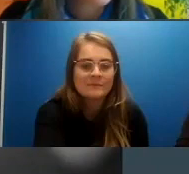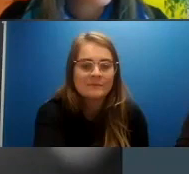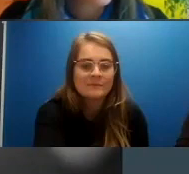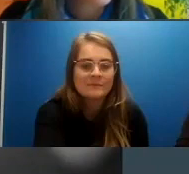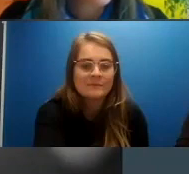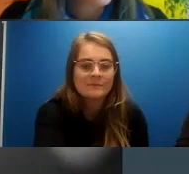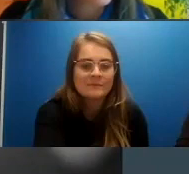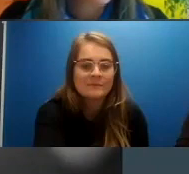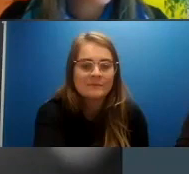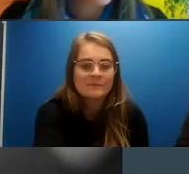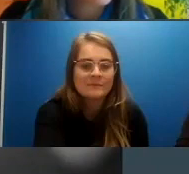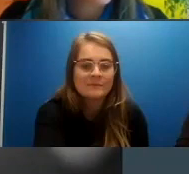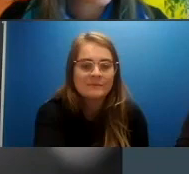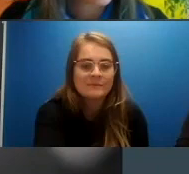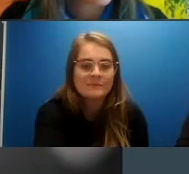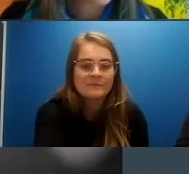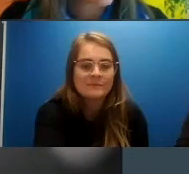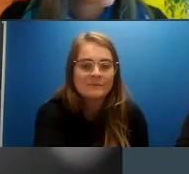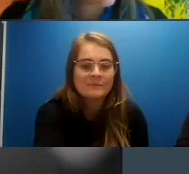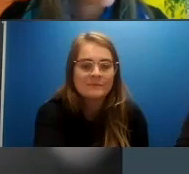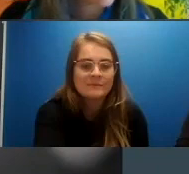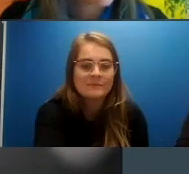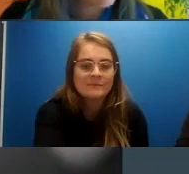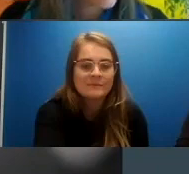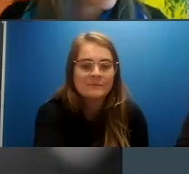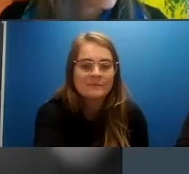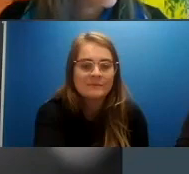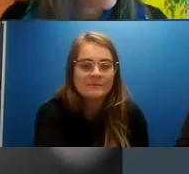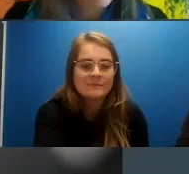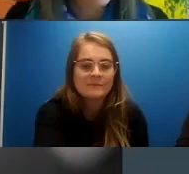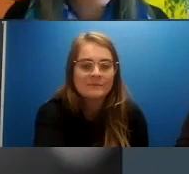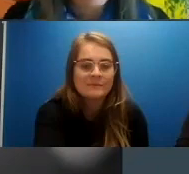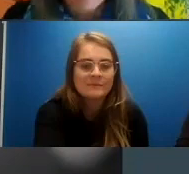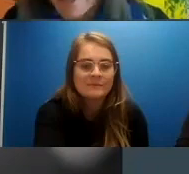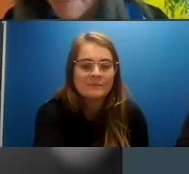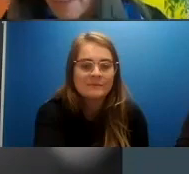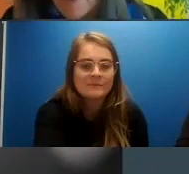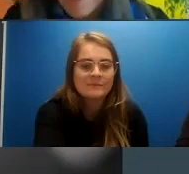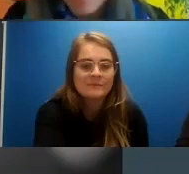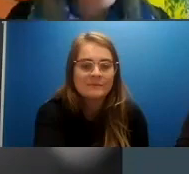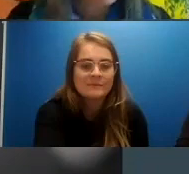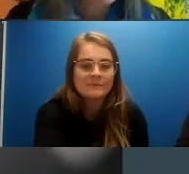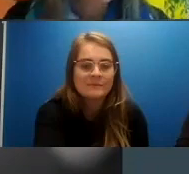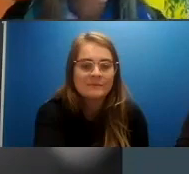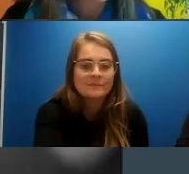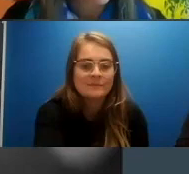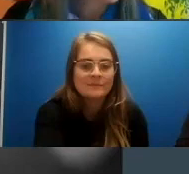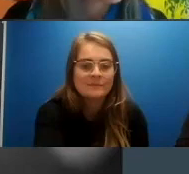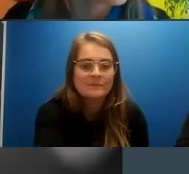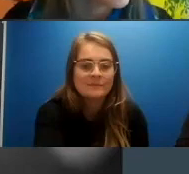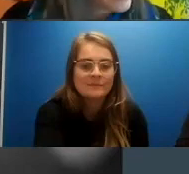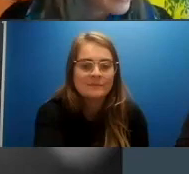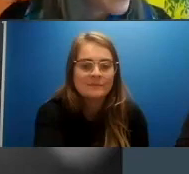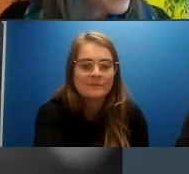recommend the program out of one of those clinics. Okay, thank you for that. I think quickly we can do one more